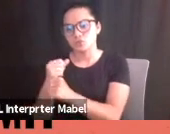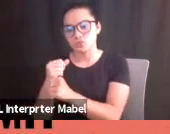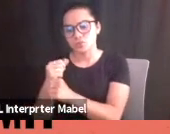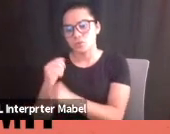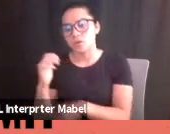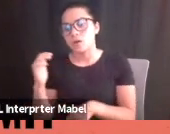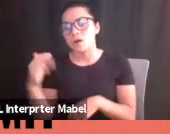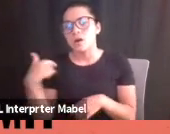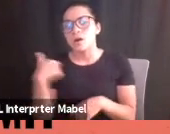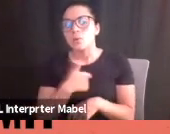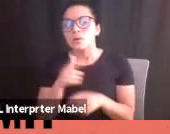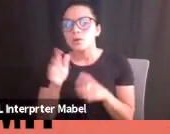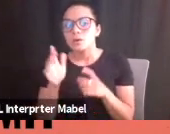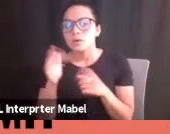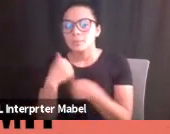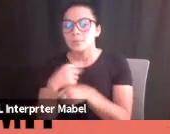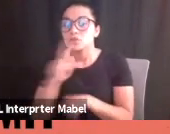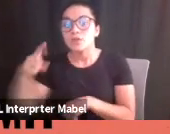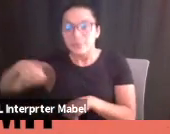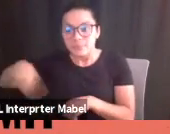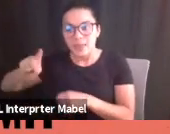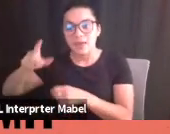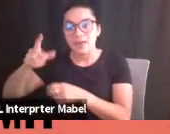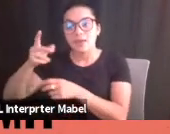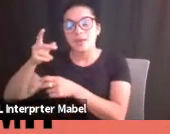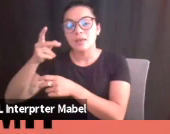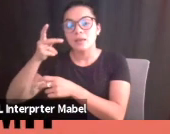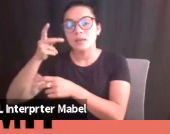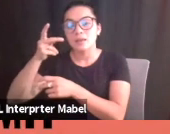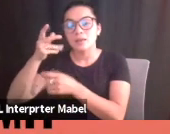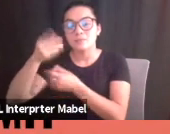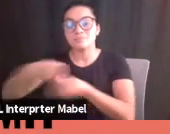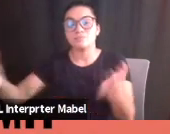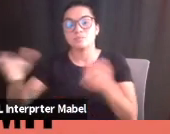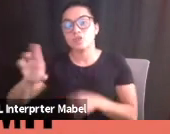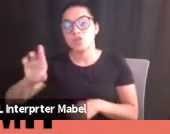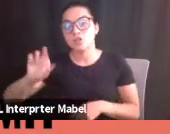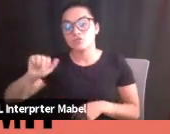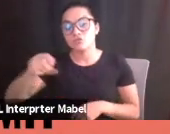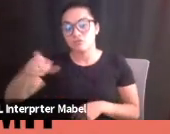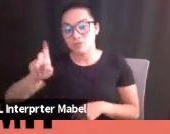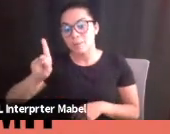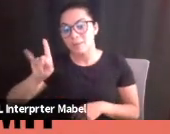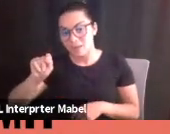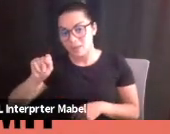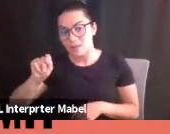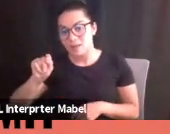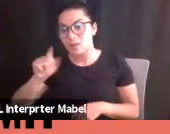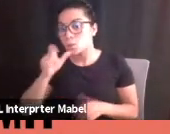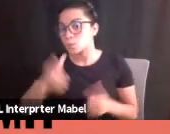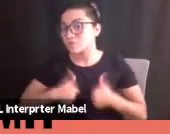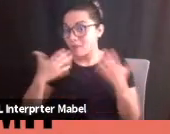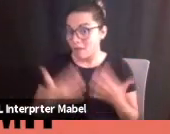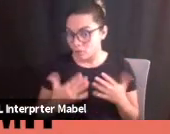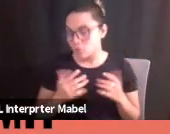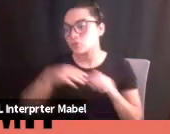also ensure that rape kits are free to anybody who is a survivor, goes in and has a rape kit done.